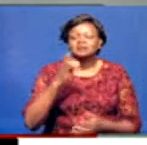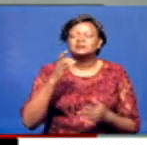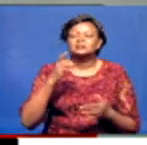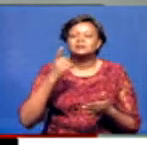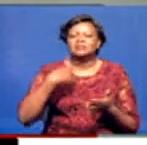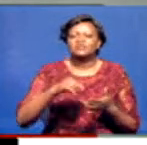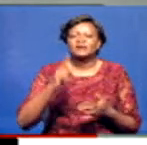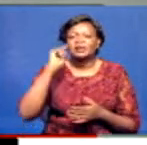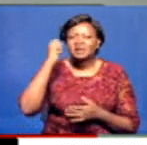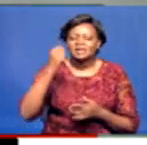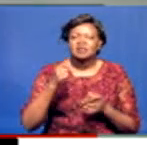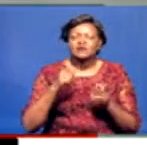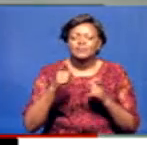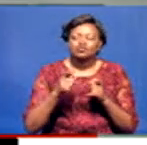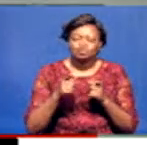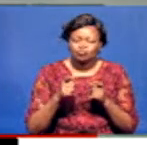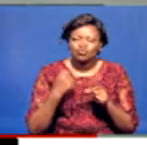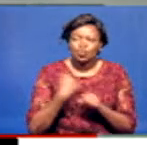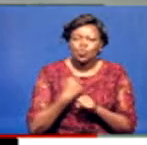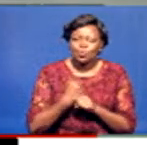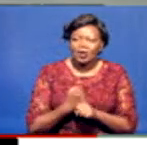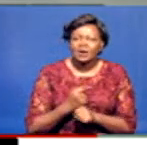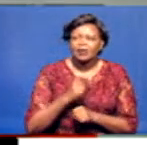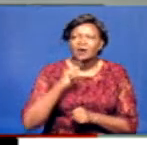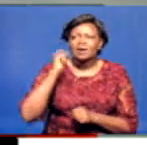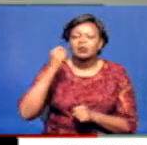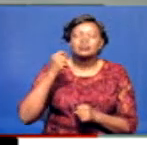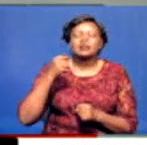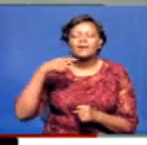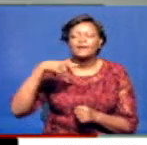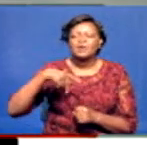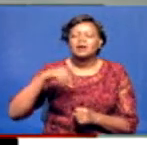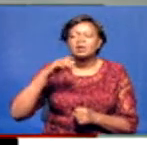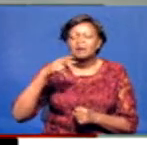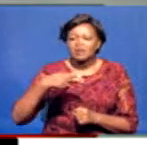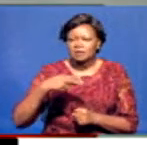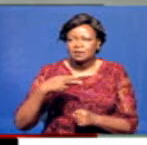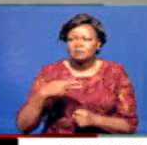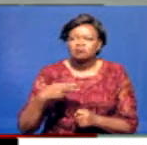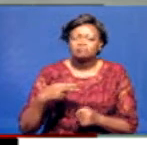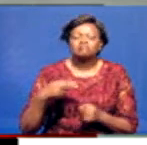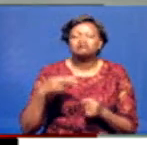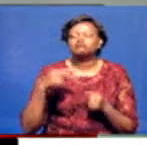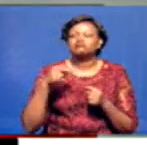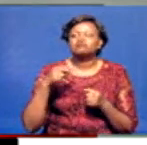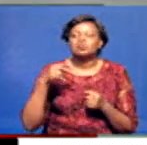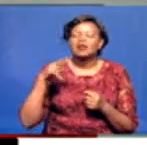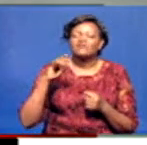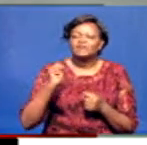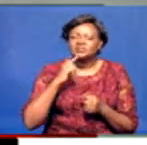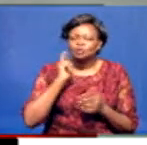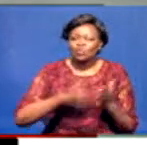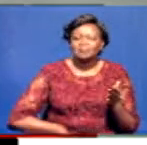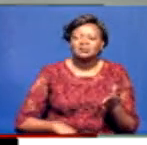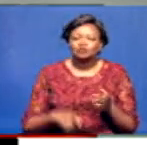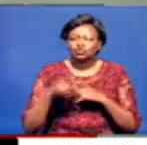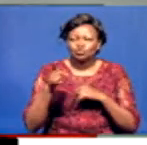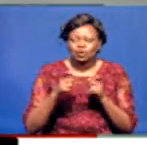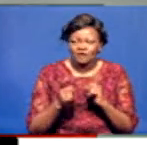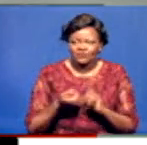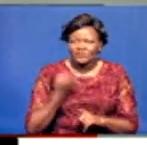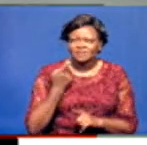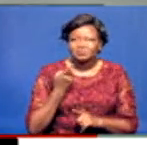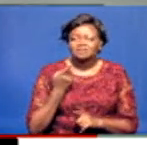pest control efforts. The Kenya Plant Health Inspectorate Service says Kenya has contained the false codding moth pest